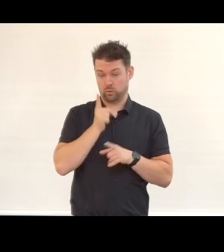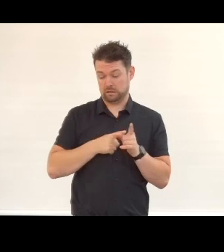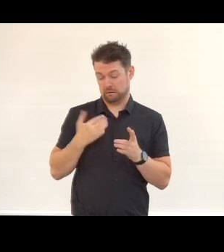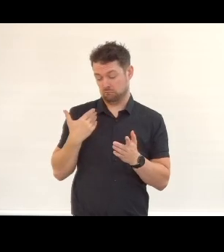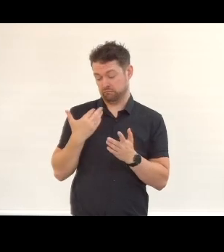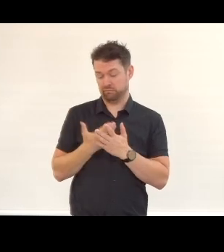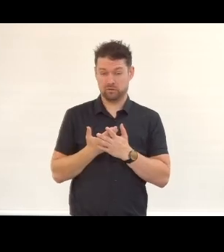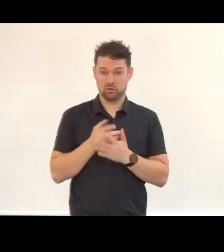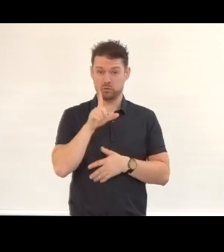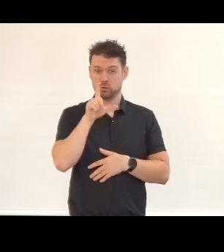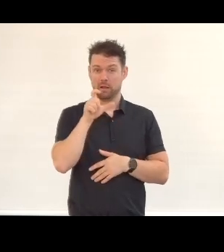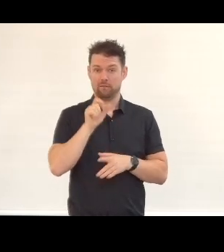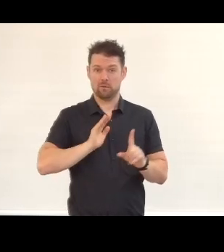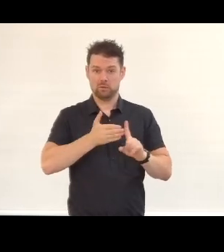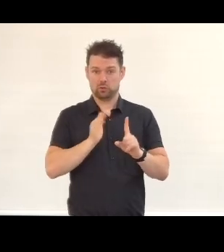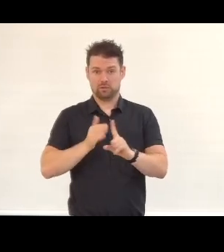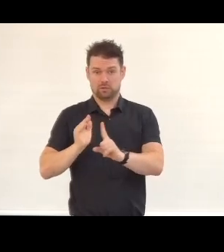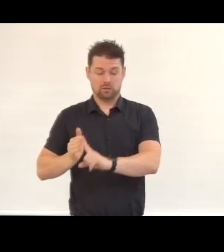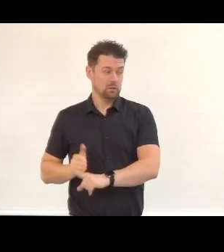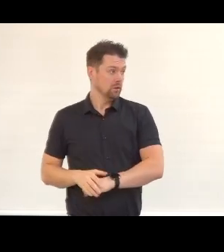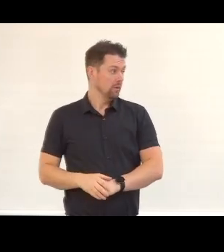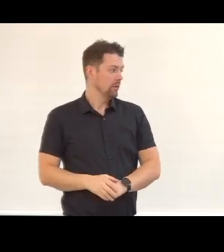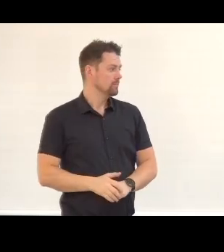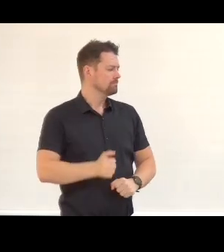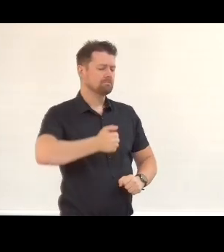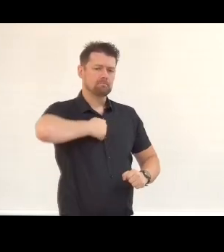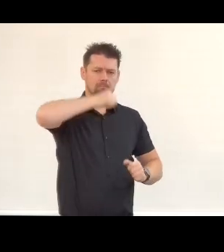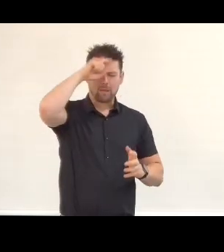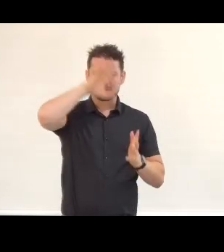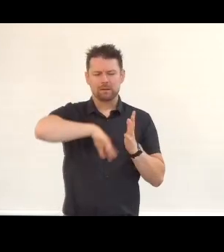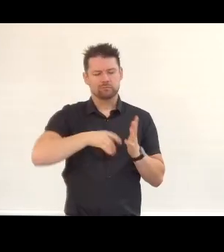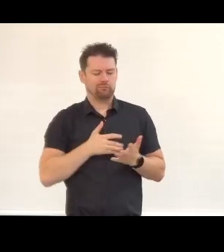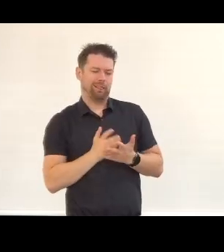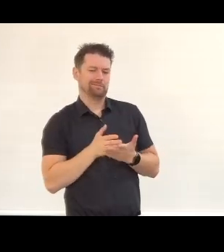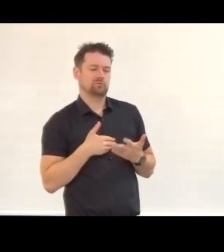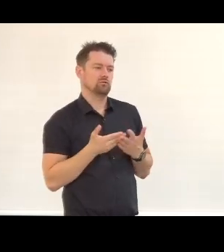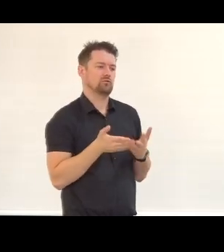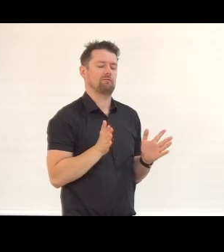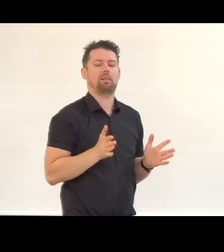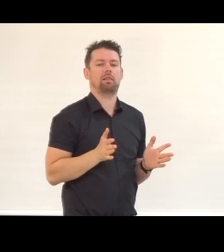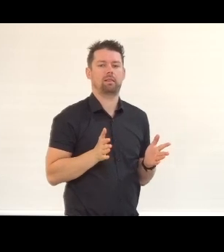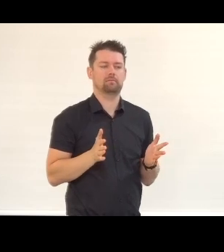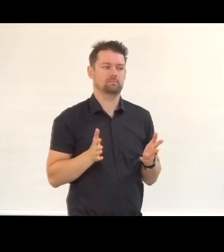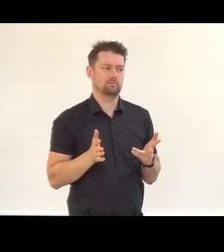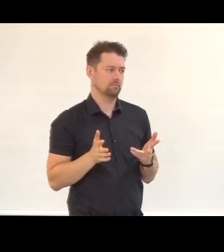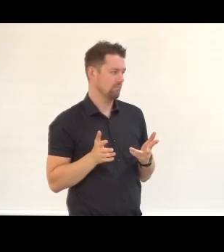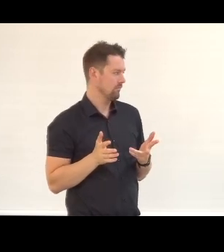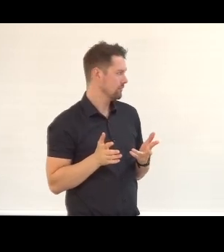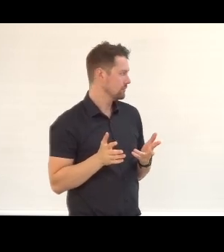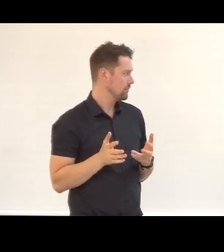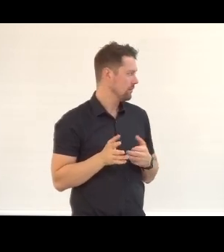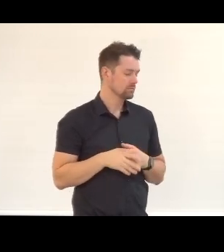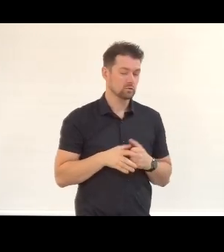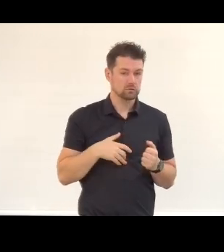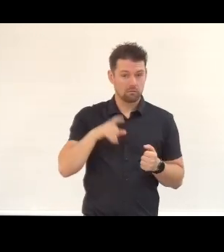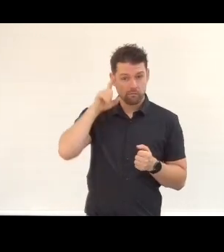missions. And then about the experiments, so again, it's just very general. I will just give an idea what's possible there.